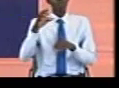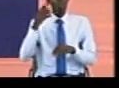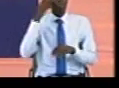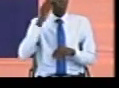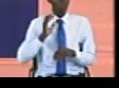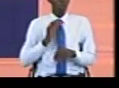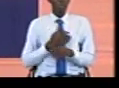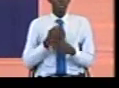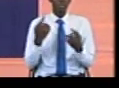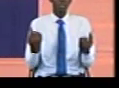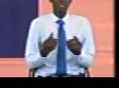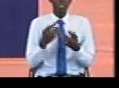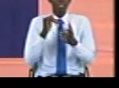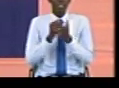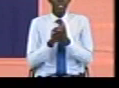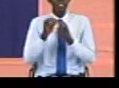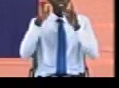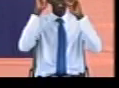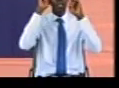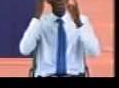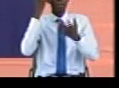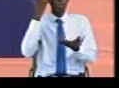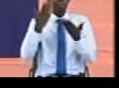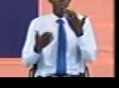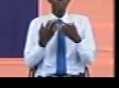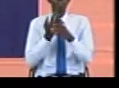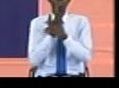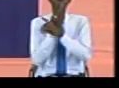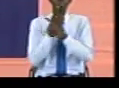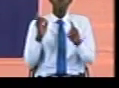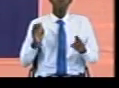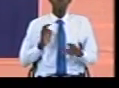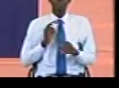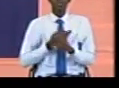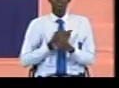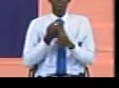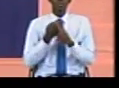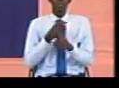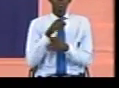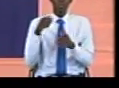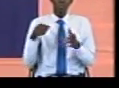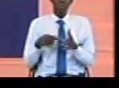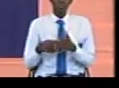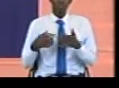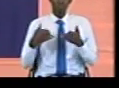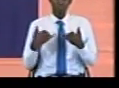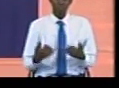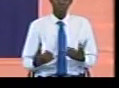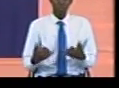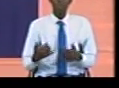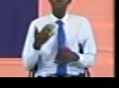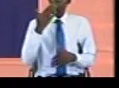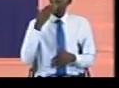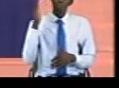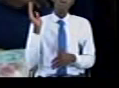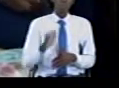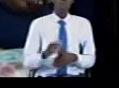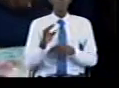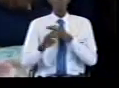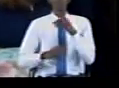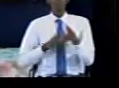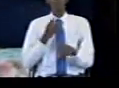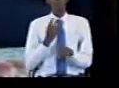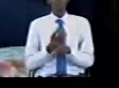that he might deliver us from this present evil world. I am